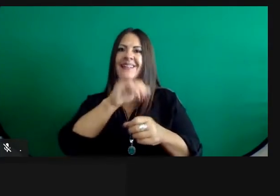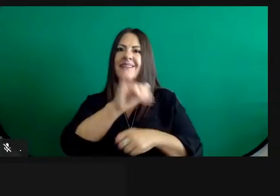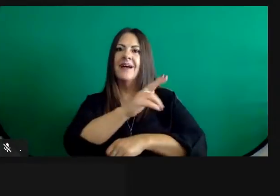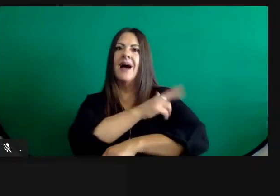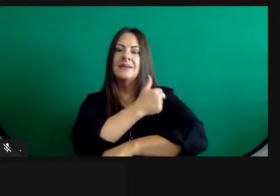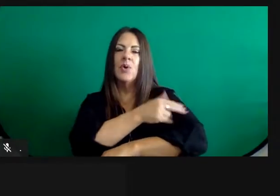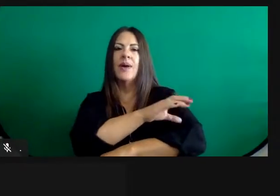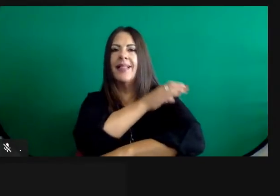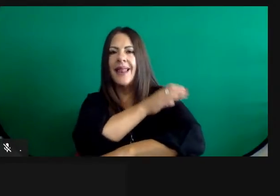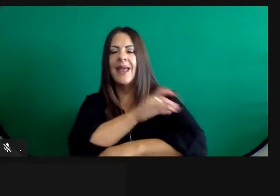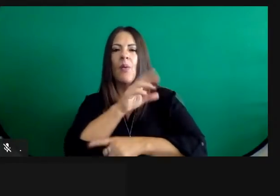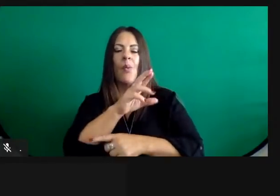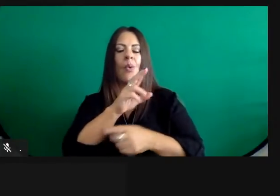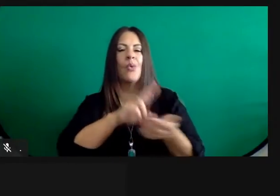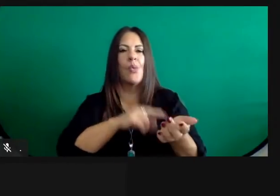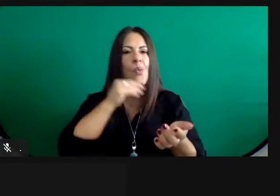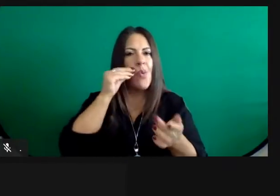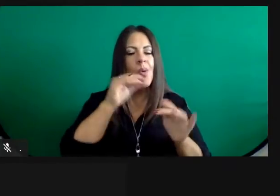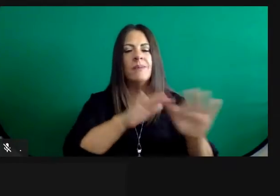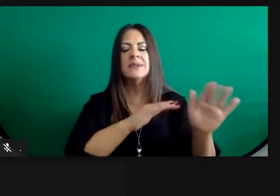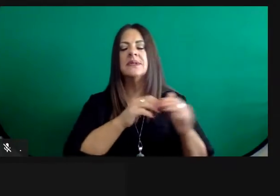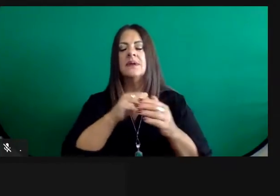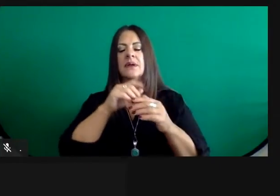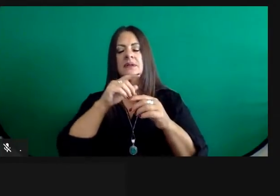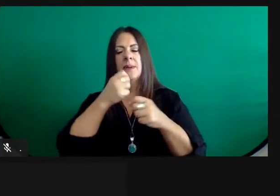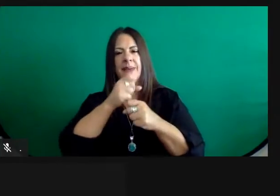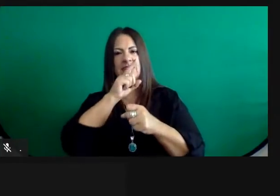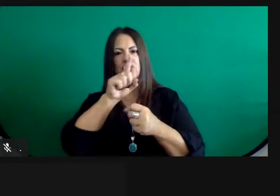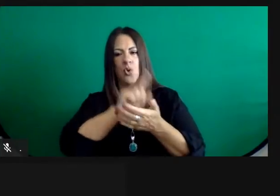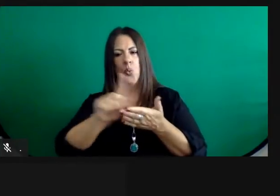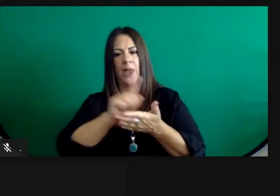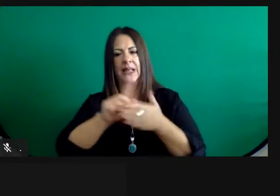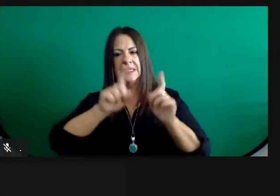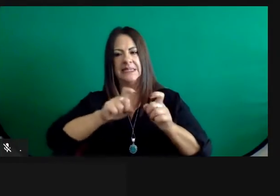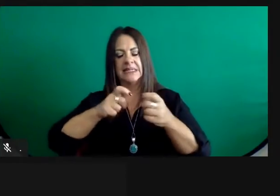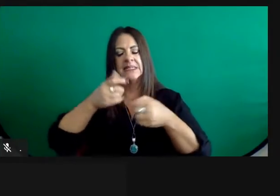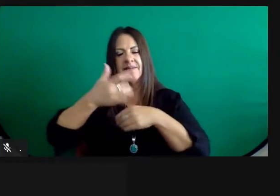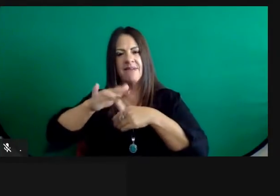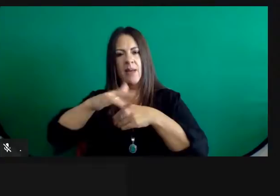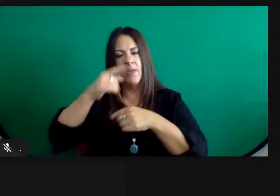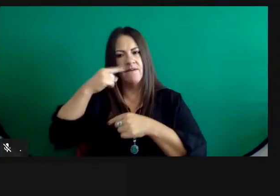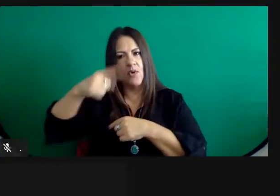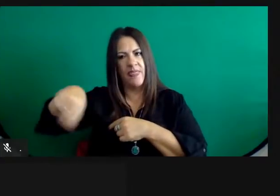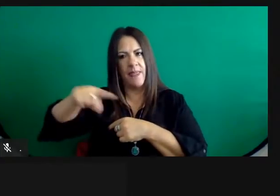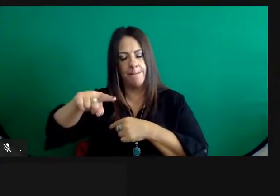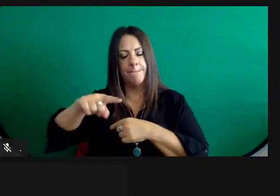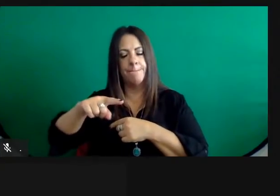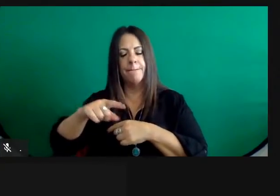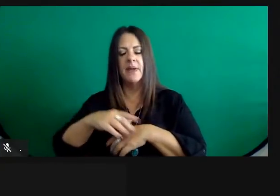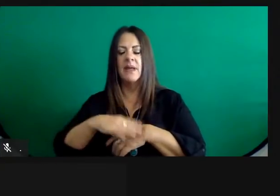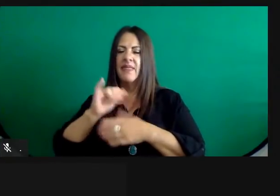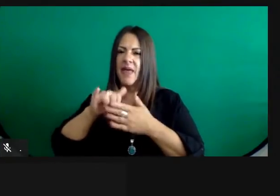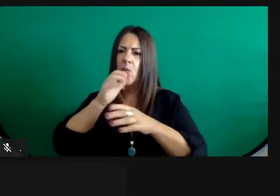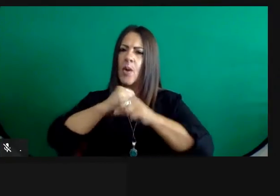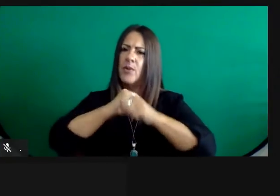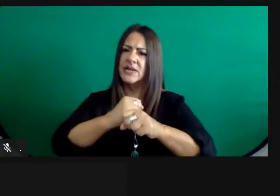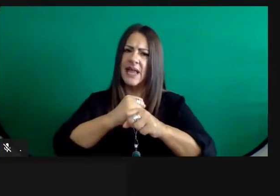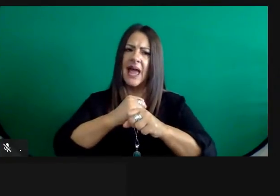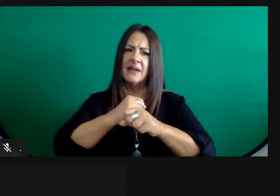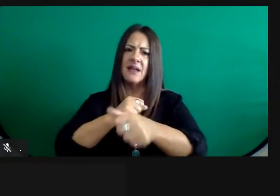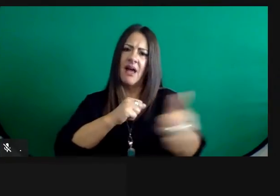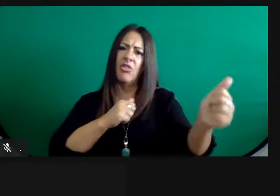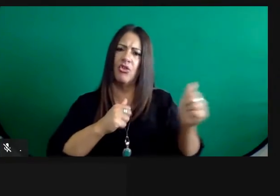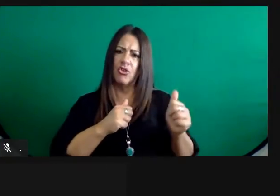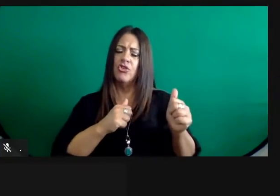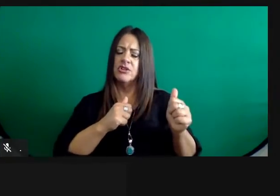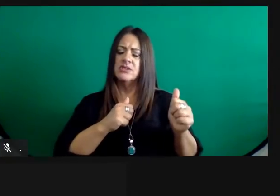having weekly testing available not only helps us protect individuals, but it helps us ensure